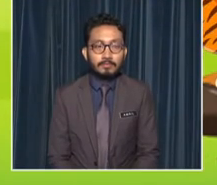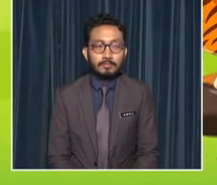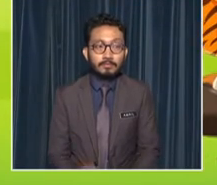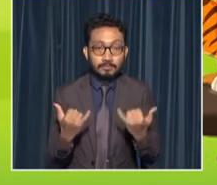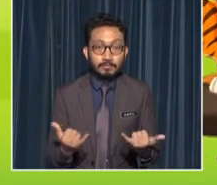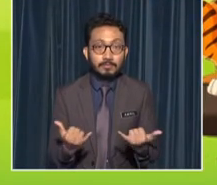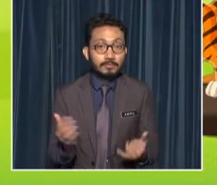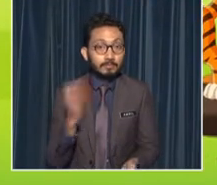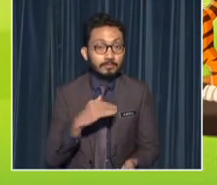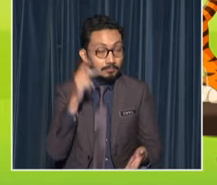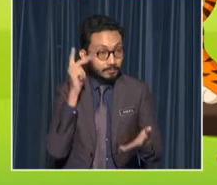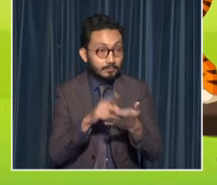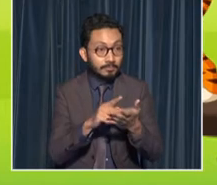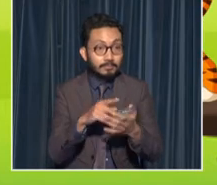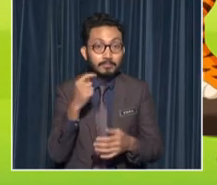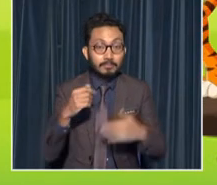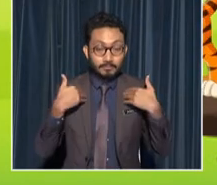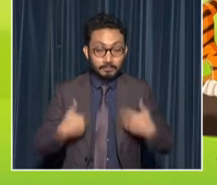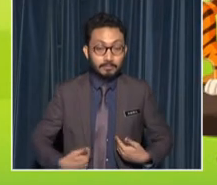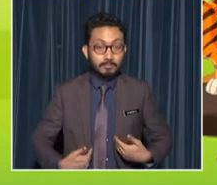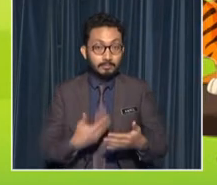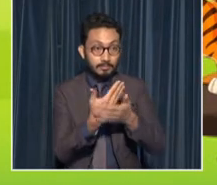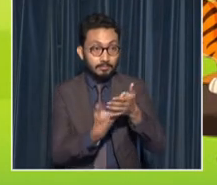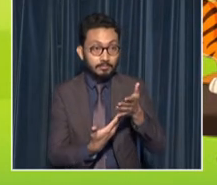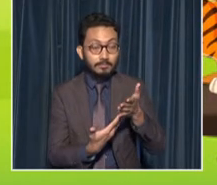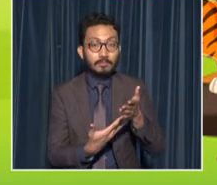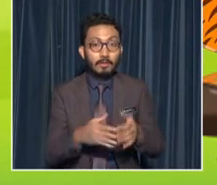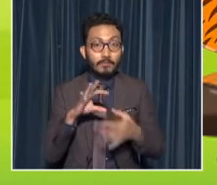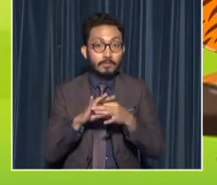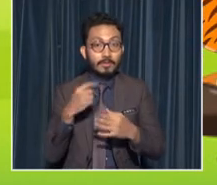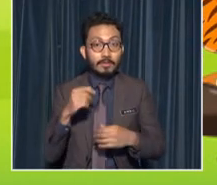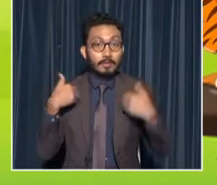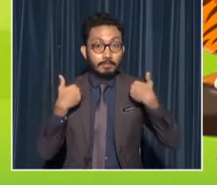Now, let's identify the body parts of